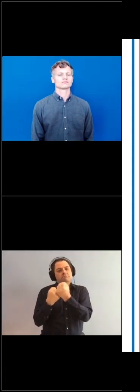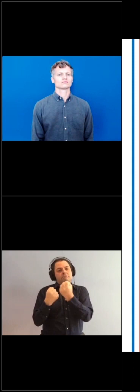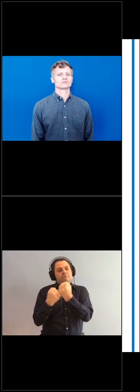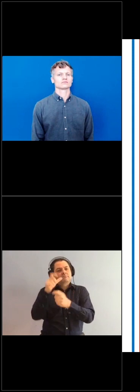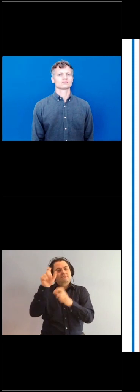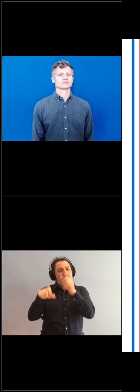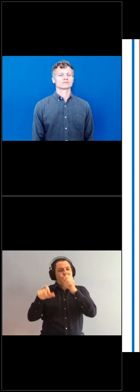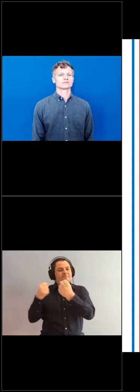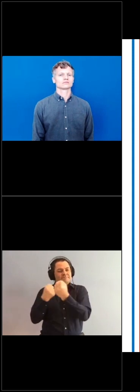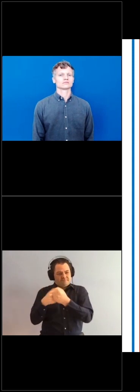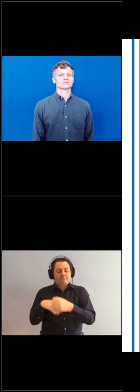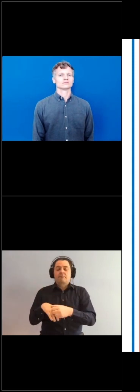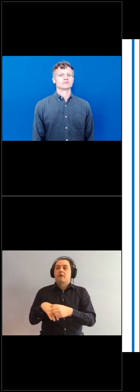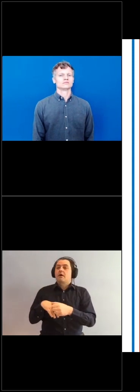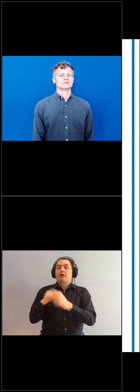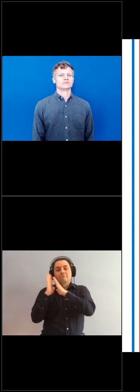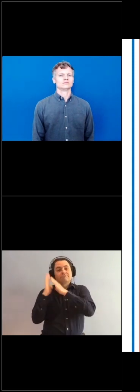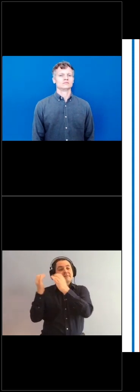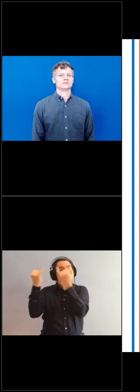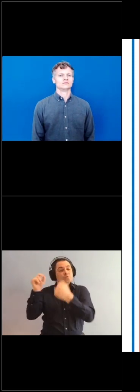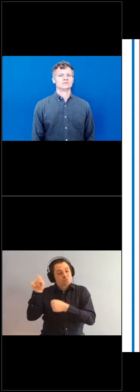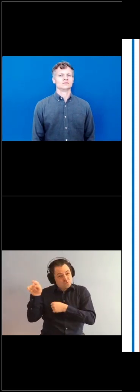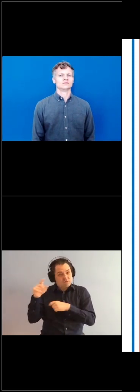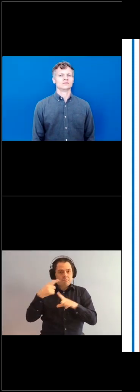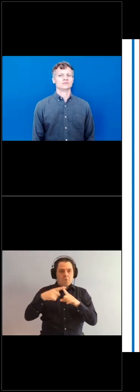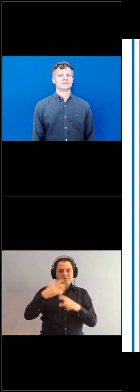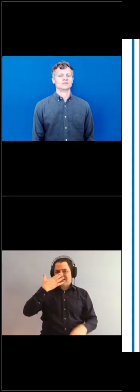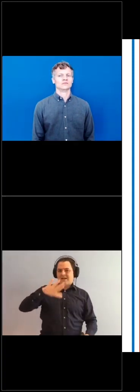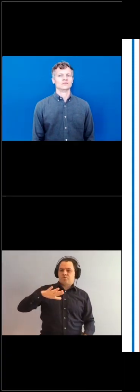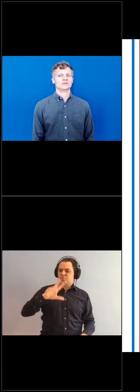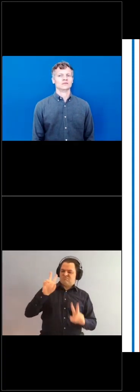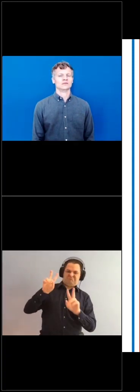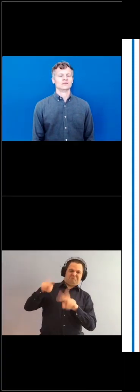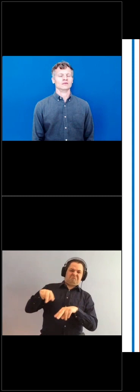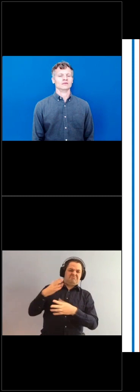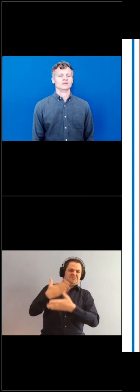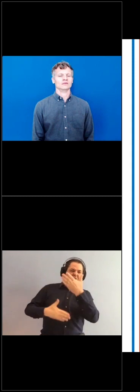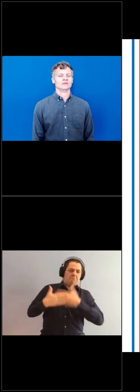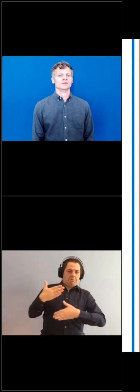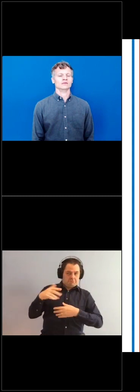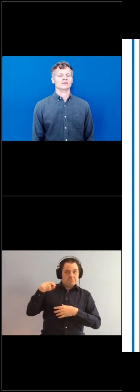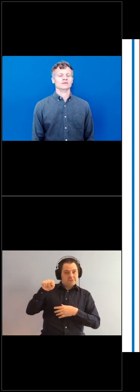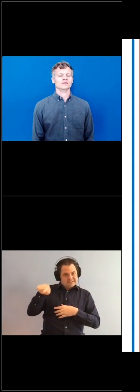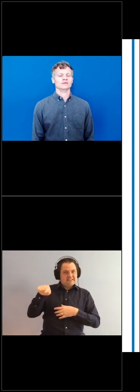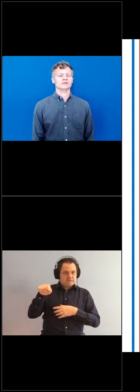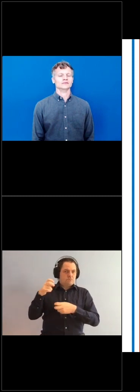institutional barriers plus attitudinal barriers. Here that we are talking